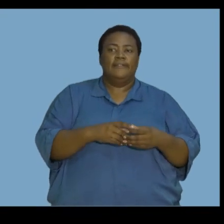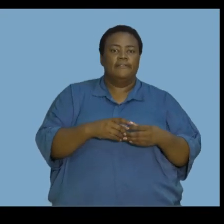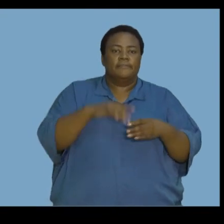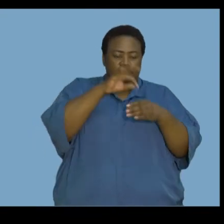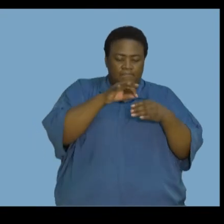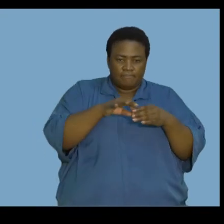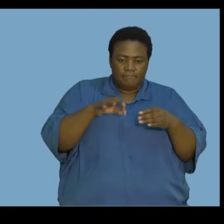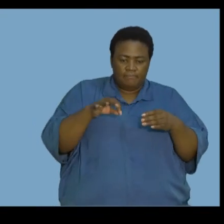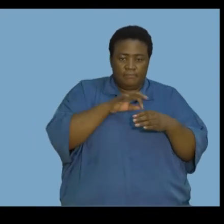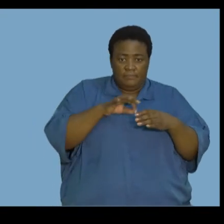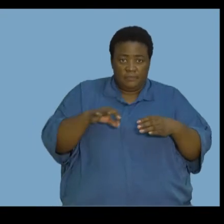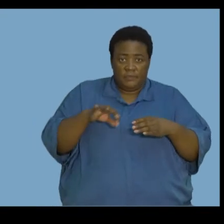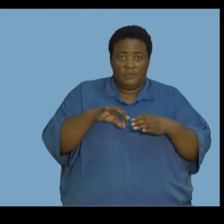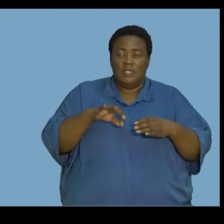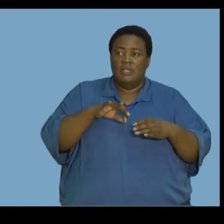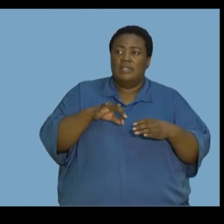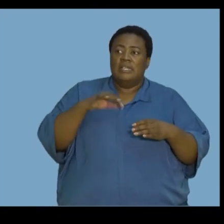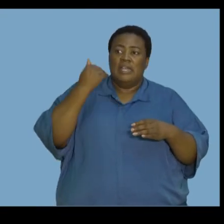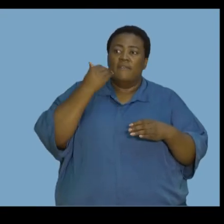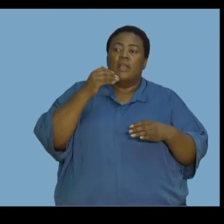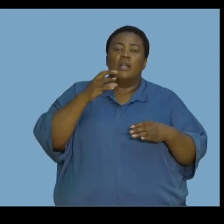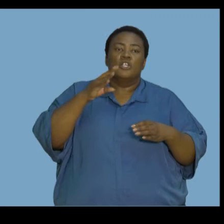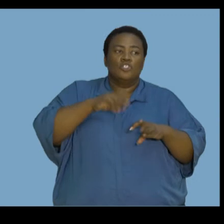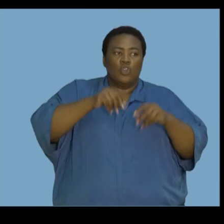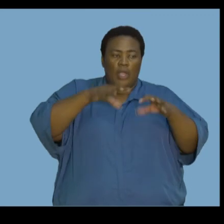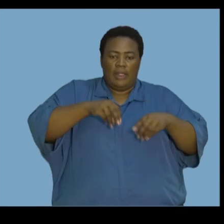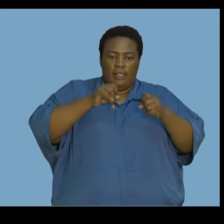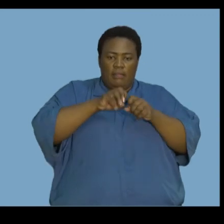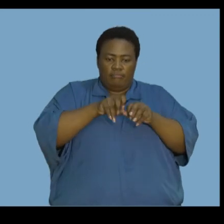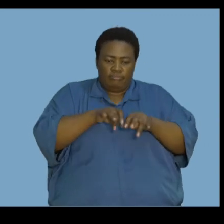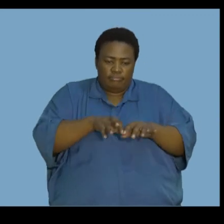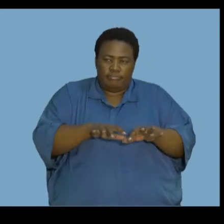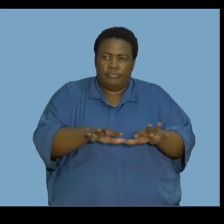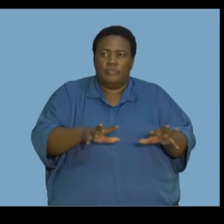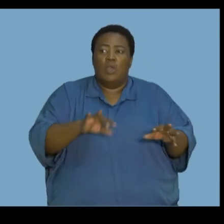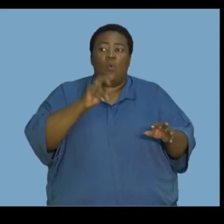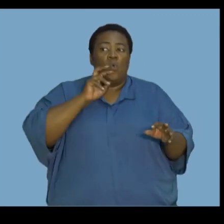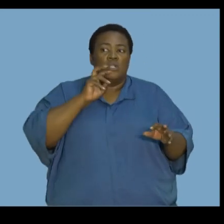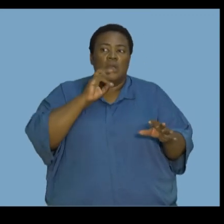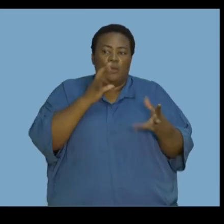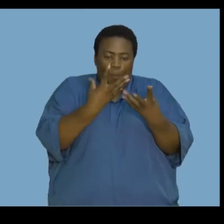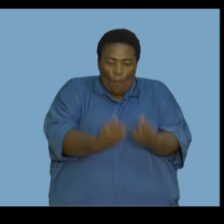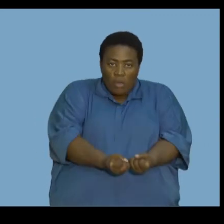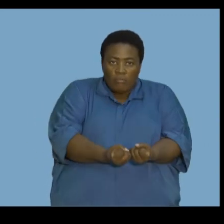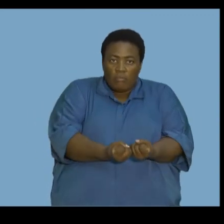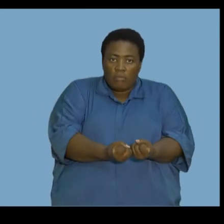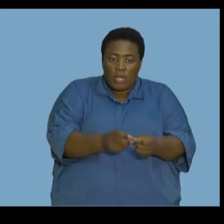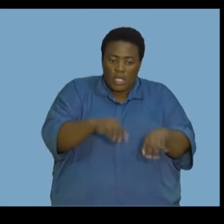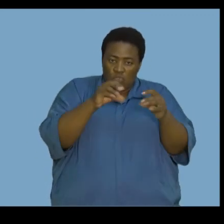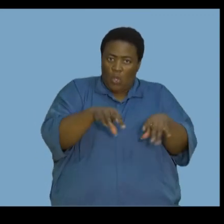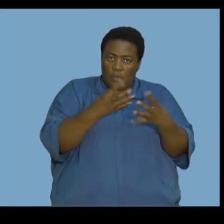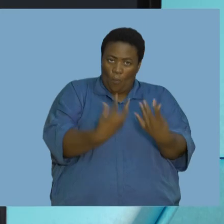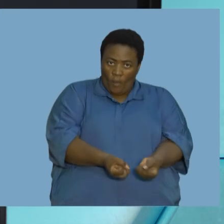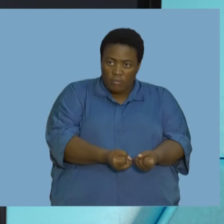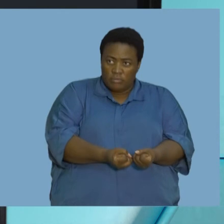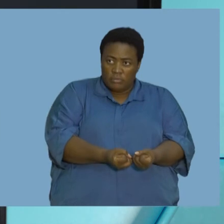leads to soil erosion, and hence you can see that when the soil is eroded, water runs off rapidly from the surface and is not absorbed into